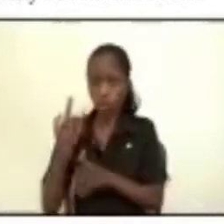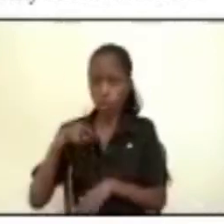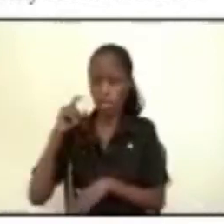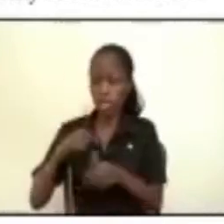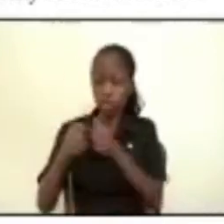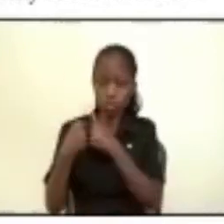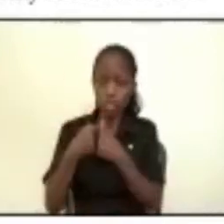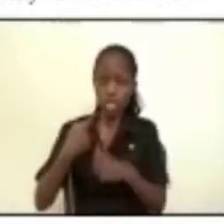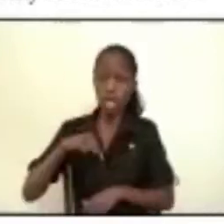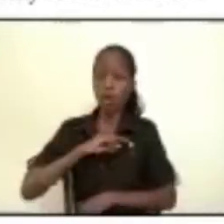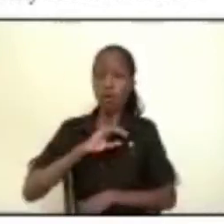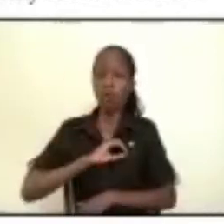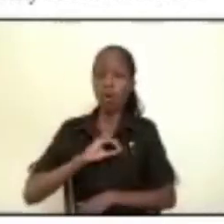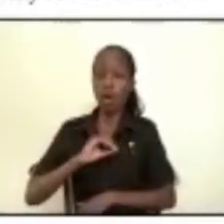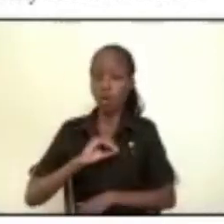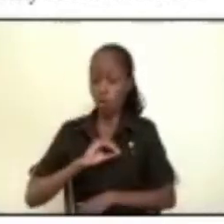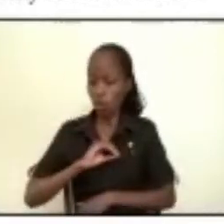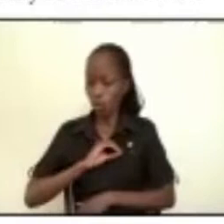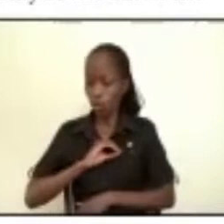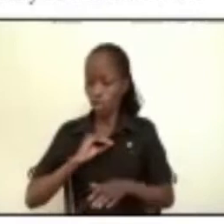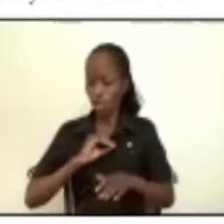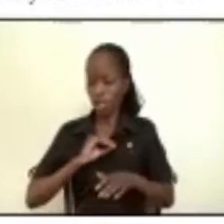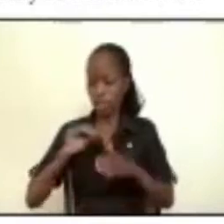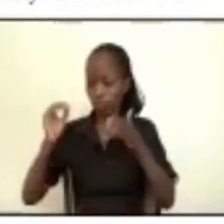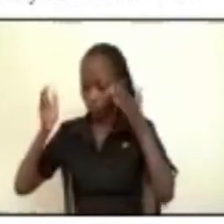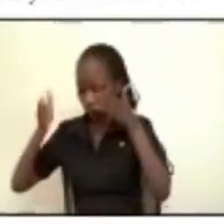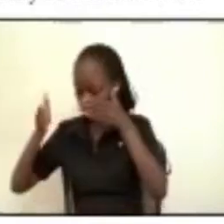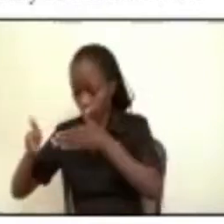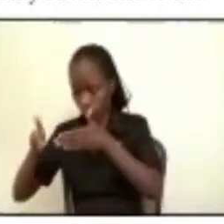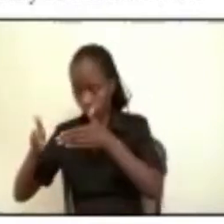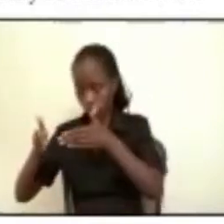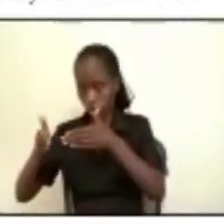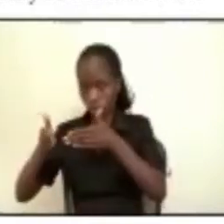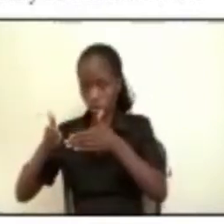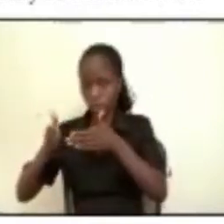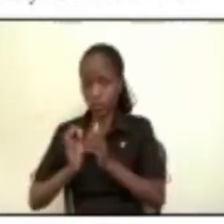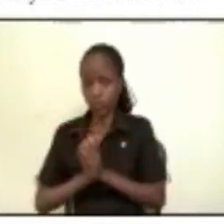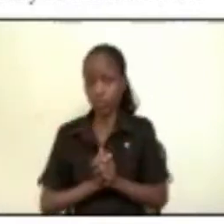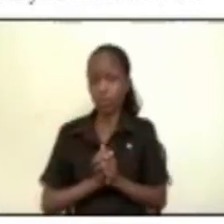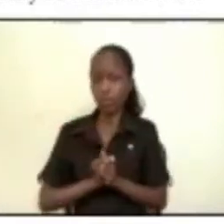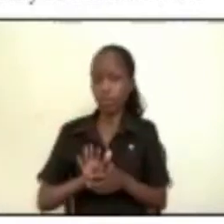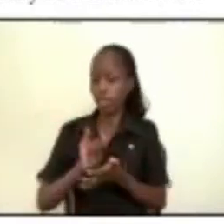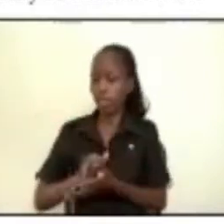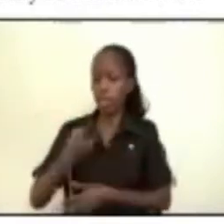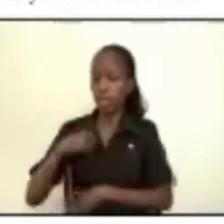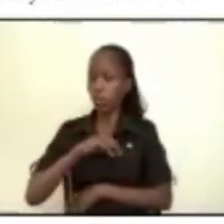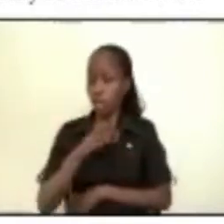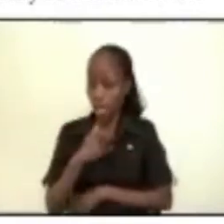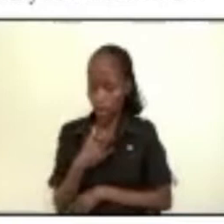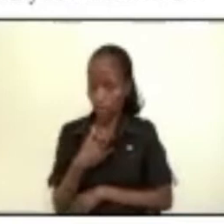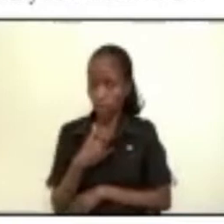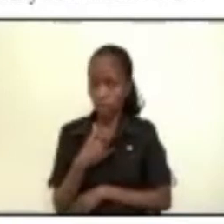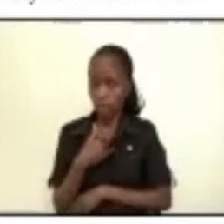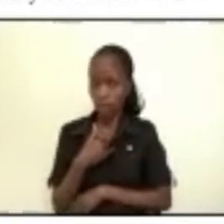challenge our own biases and our own stereotypes that we may hold that, affects